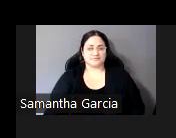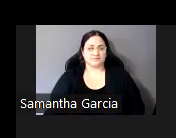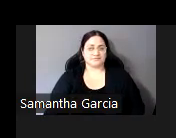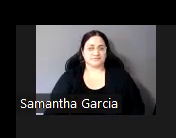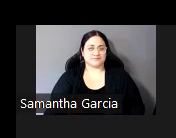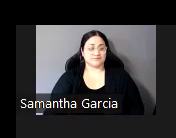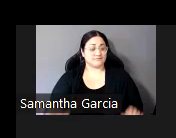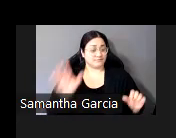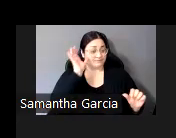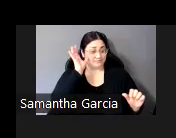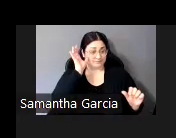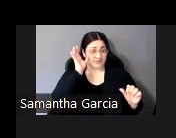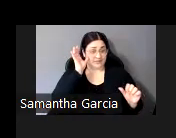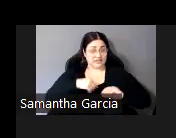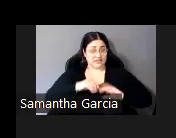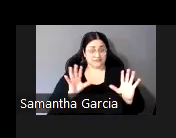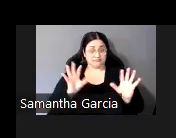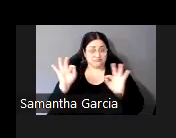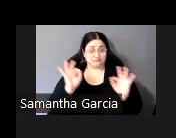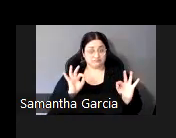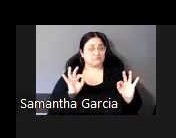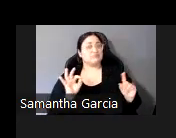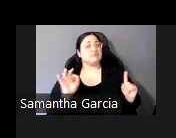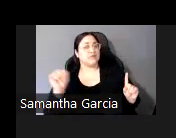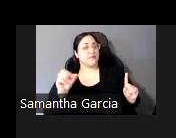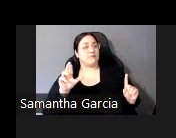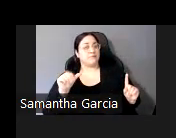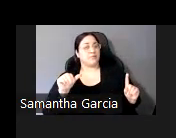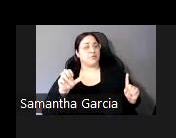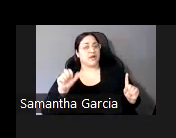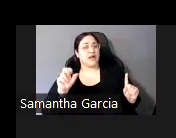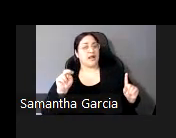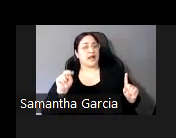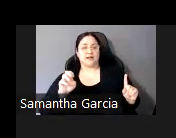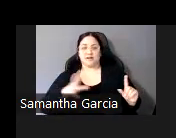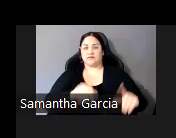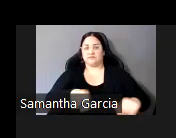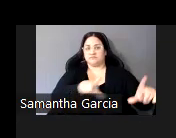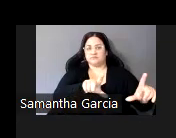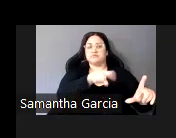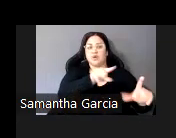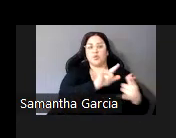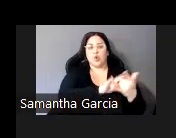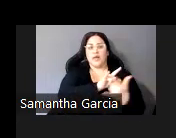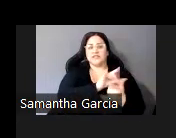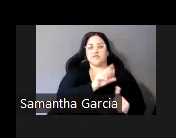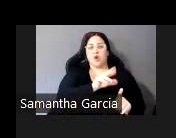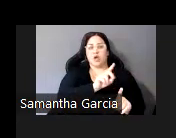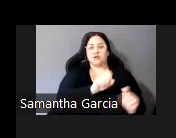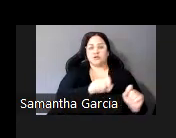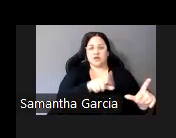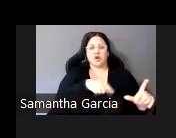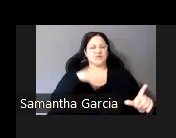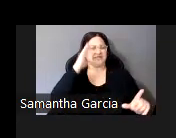Can you guys hear me? Yep, we're good. And the romance scam is up on the screen. Okay, perfect. I think it's just my internet connection